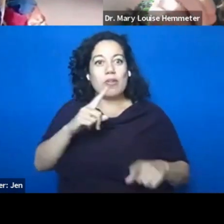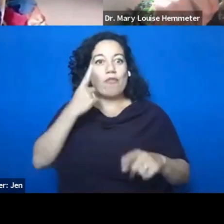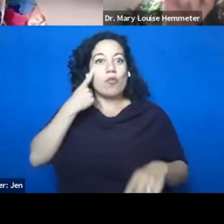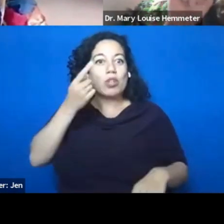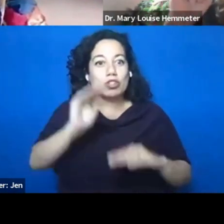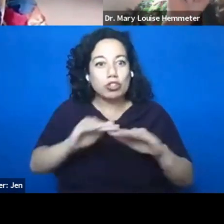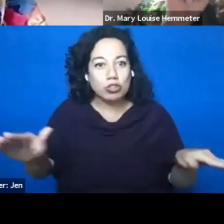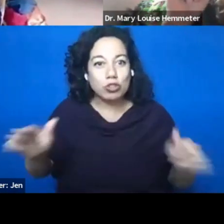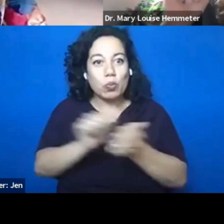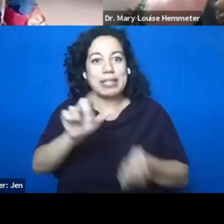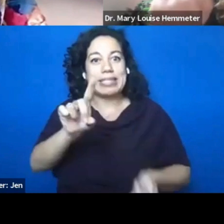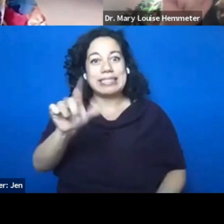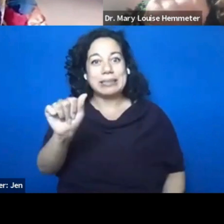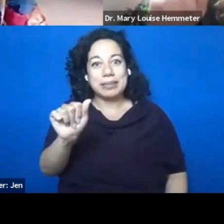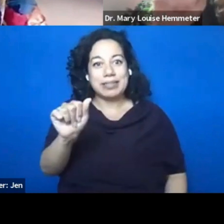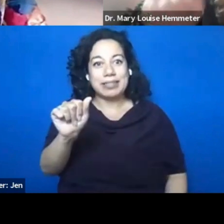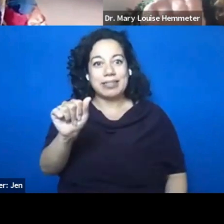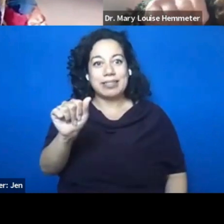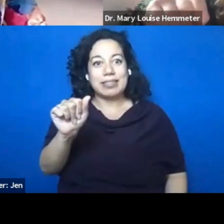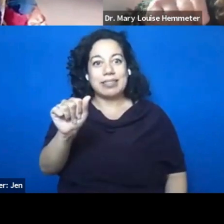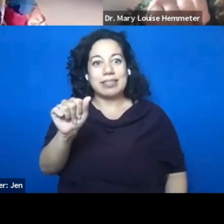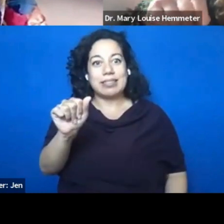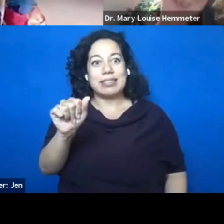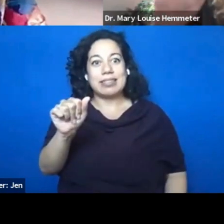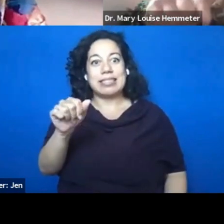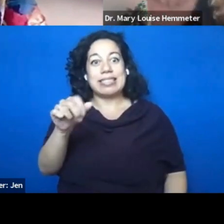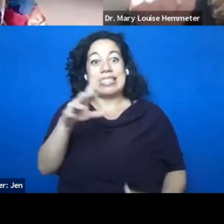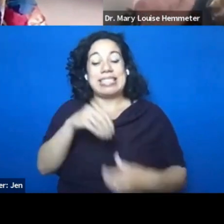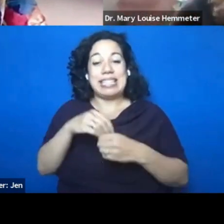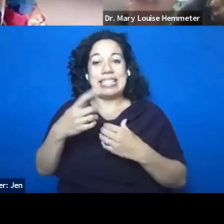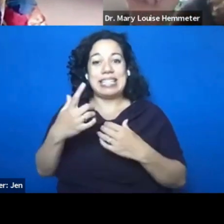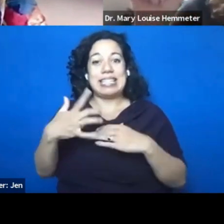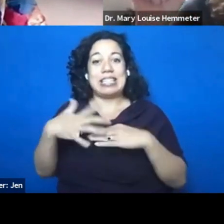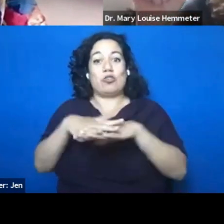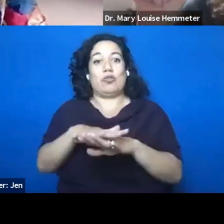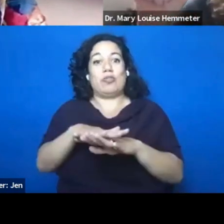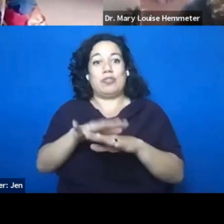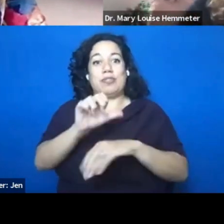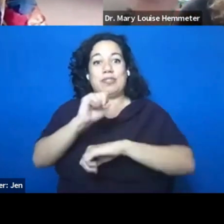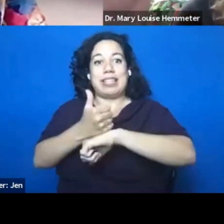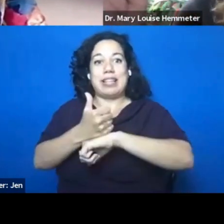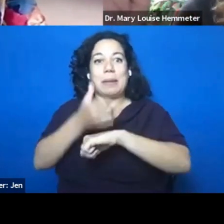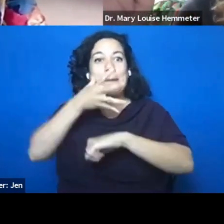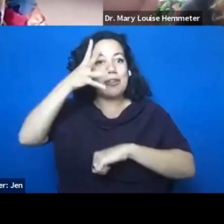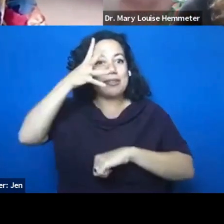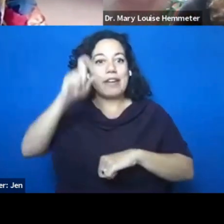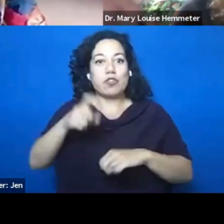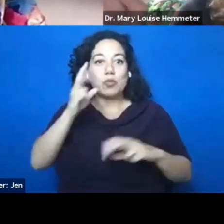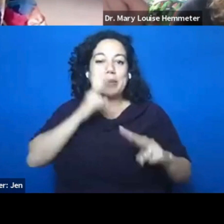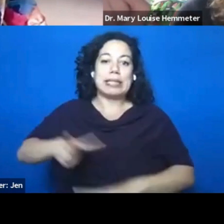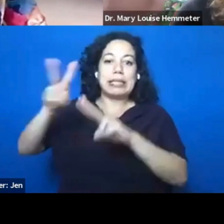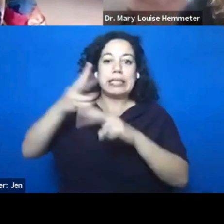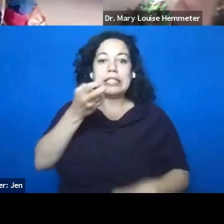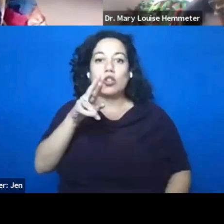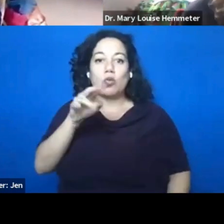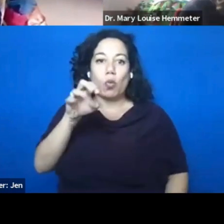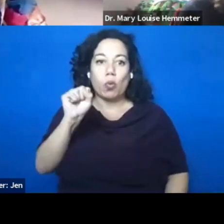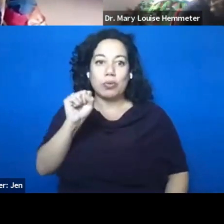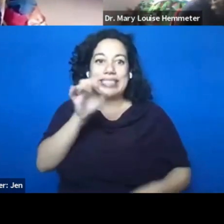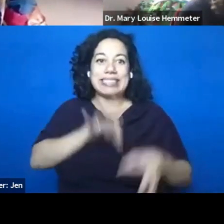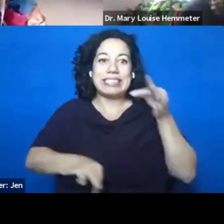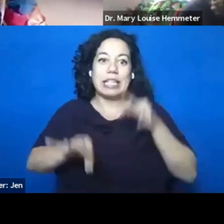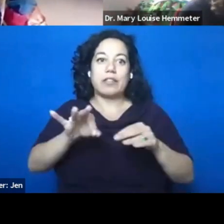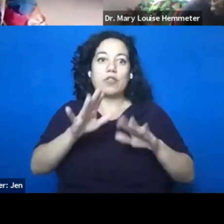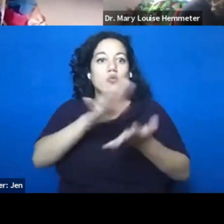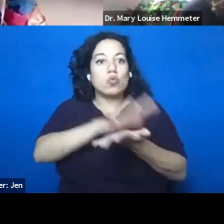with disabilities to be in inclusive settings, parents have to be heroes, rather than schools giving them